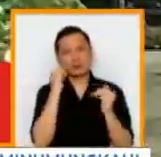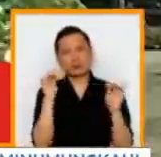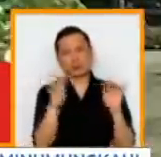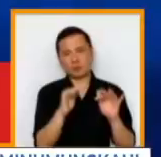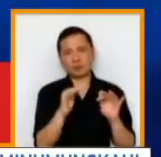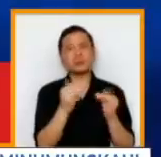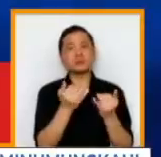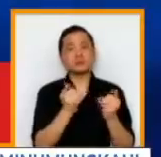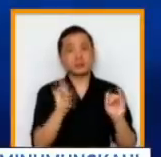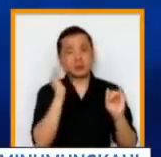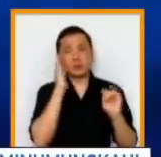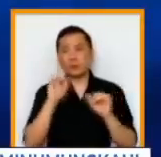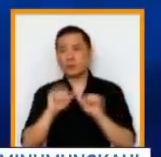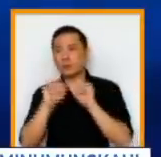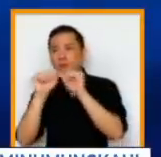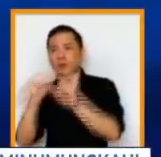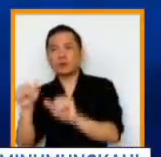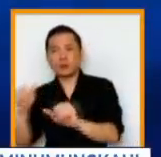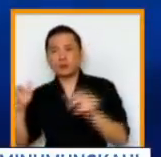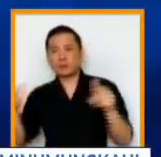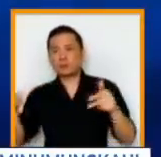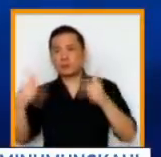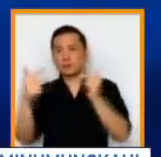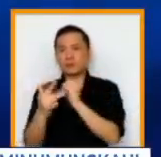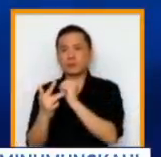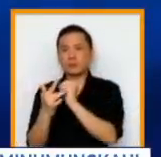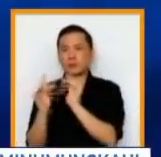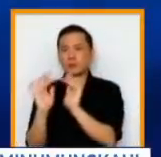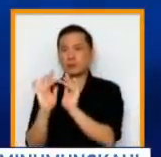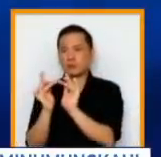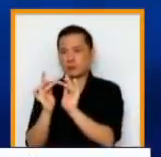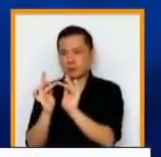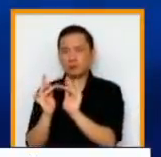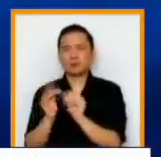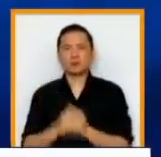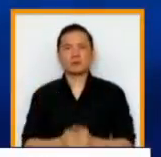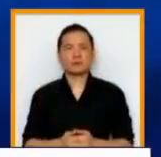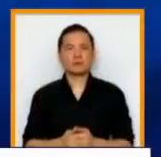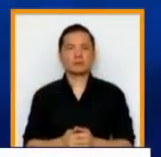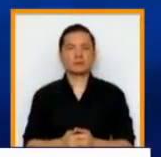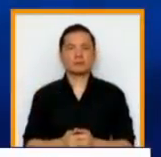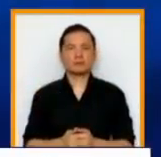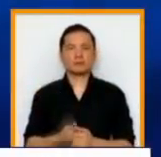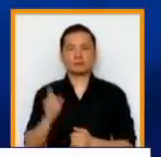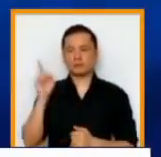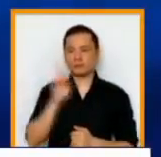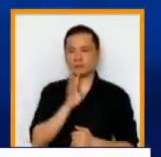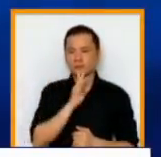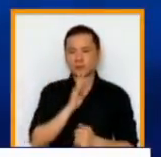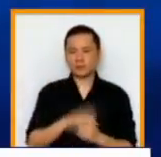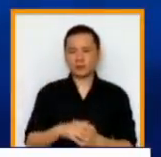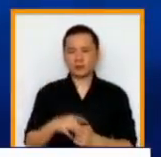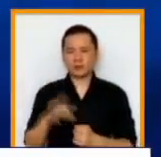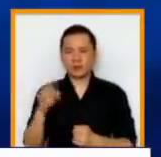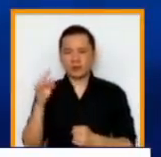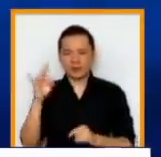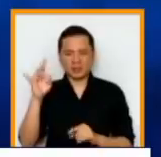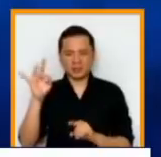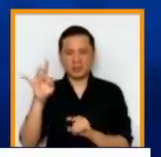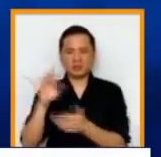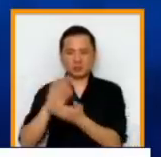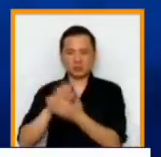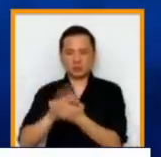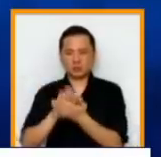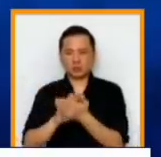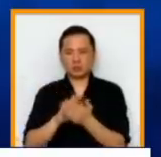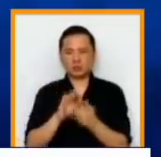learning. Ning 18 gabuok remains to be located in the low risk area category.